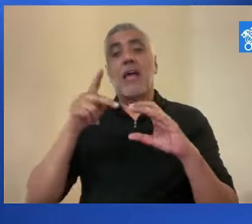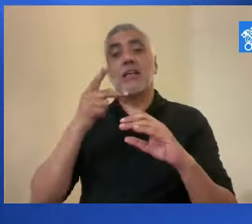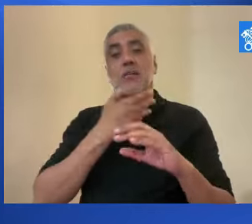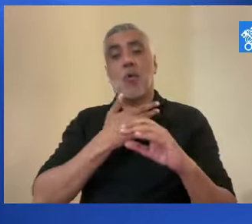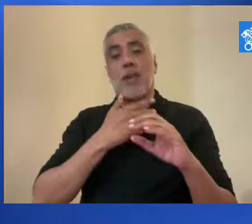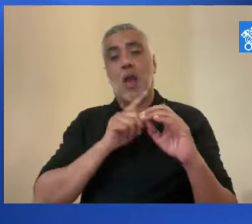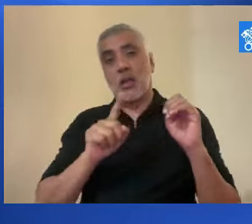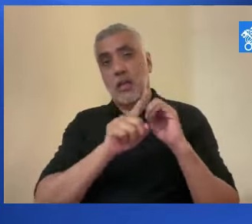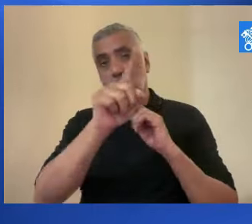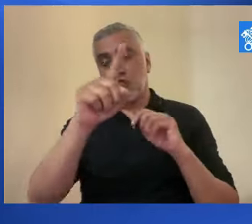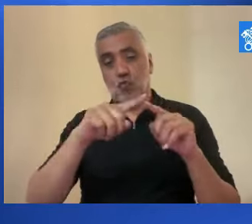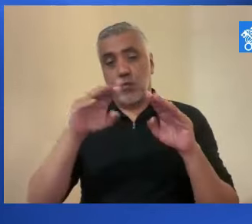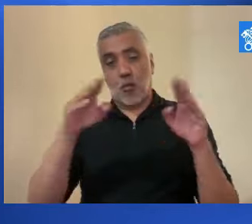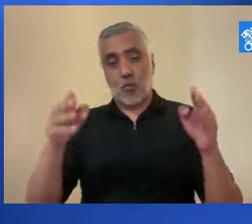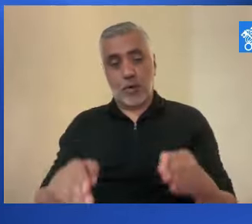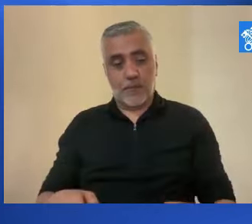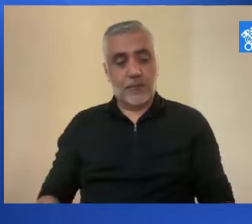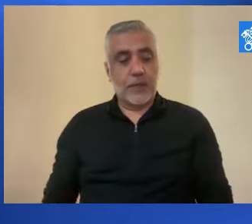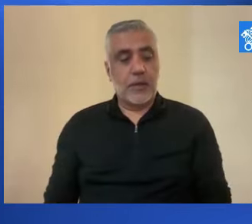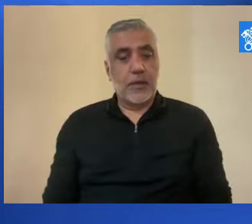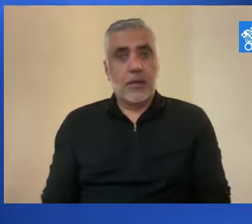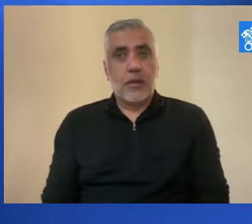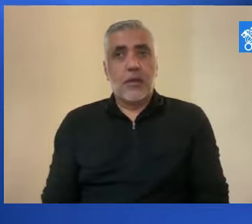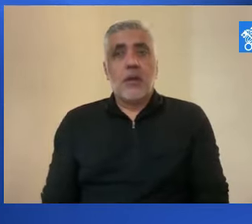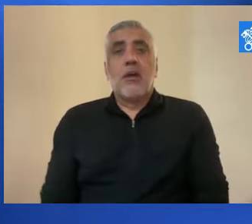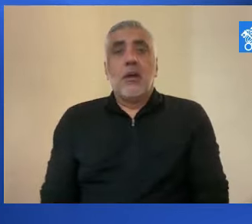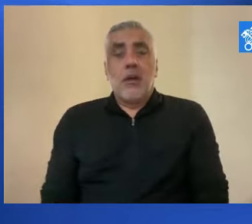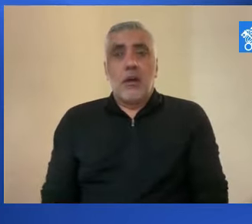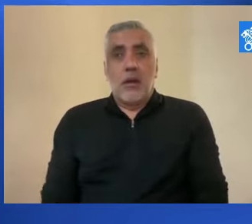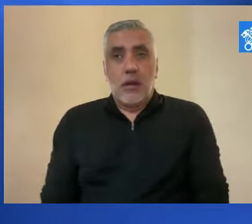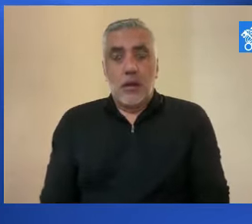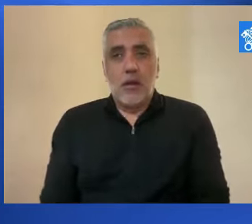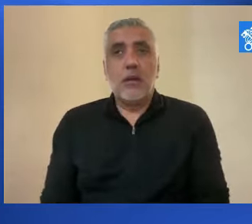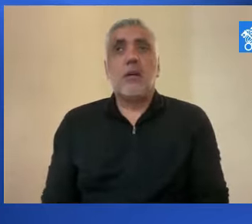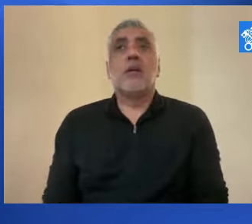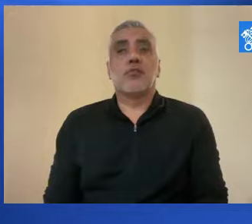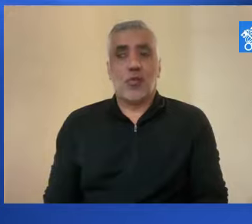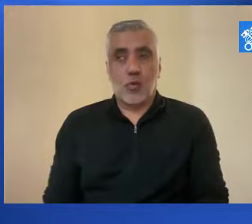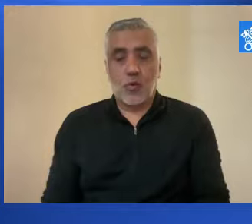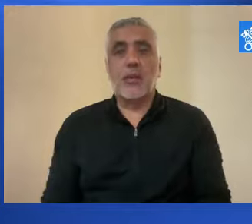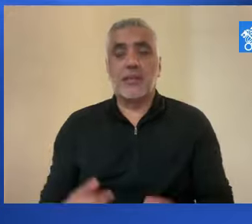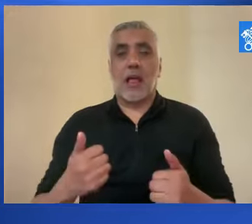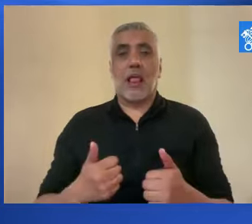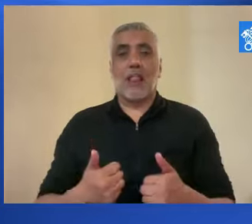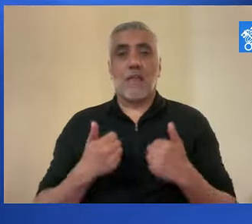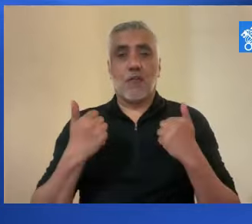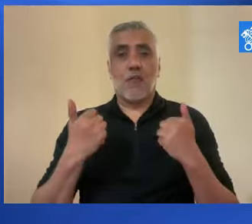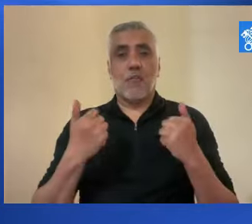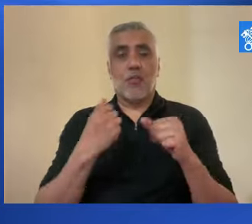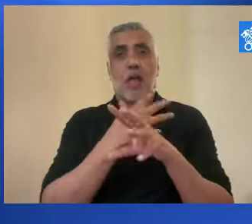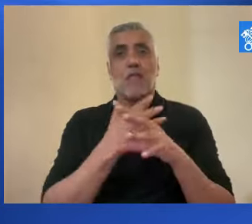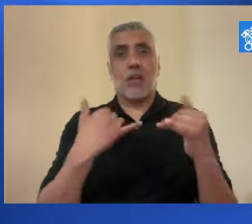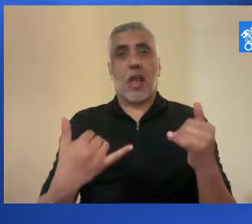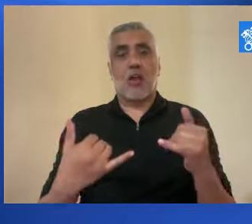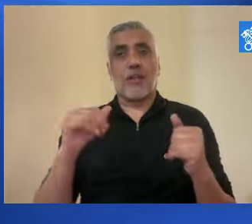And lastly, this broadcast is also available live right now on the Vatican Media audio app and the Vatican News website, which you can access at